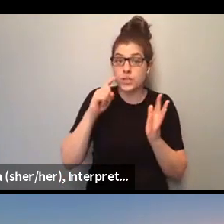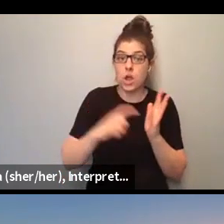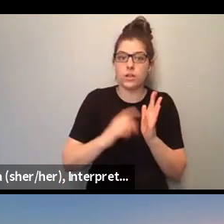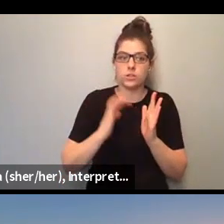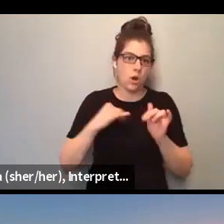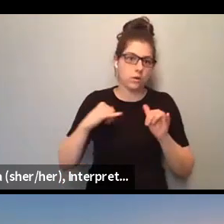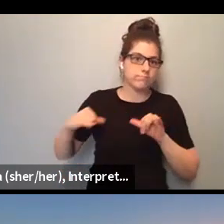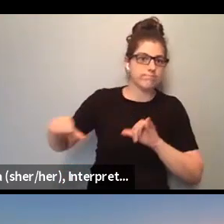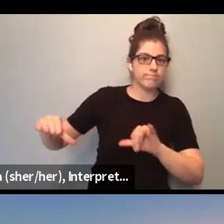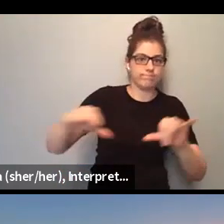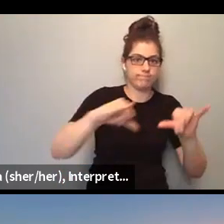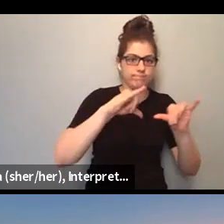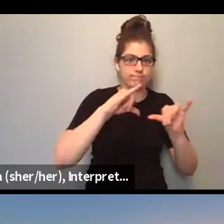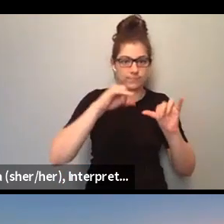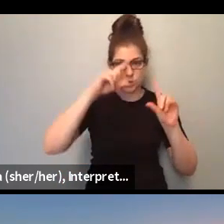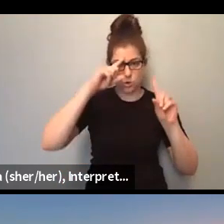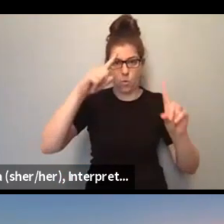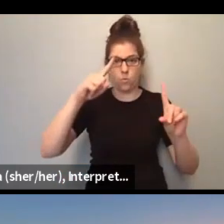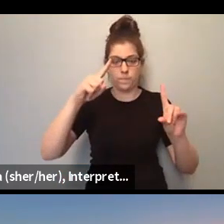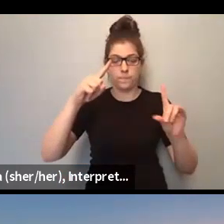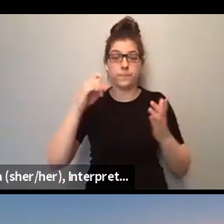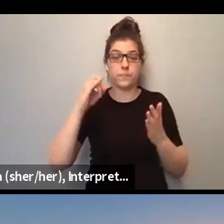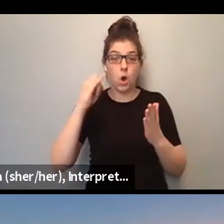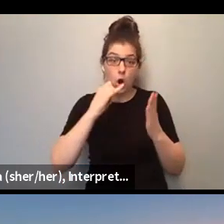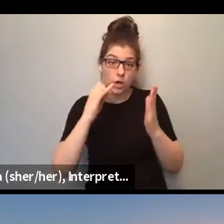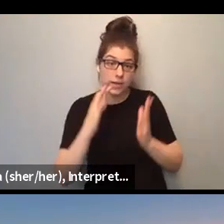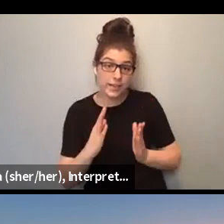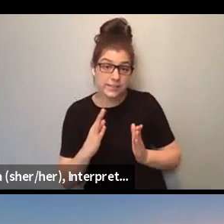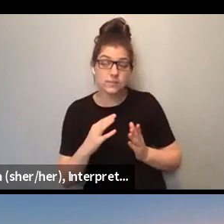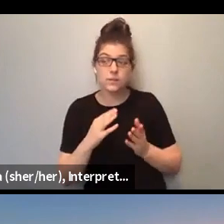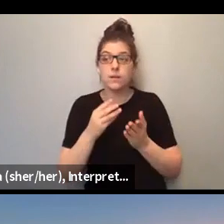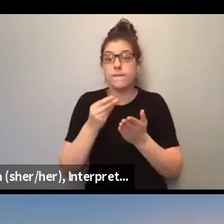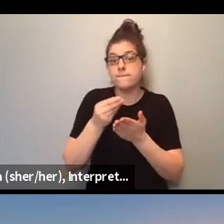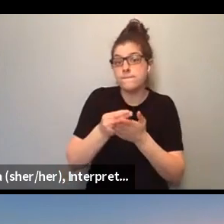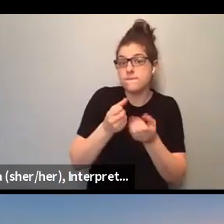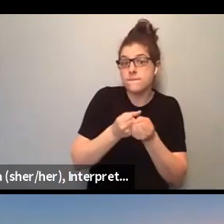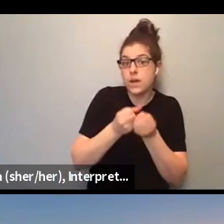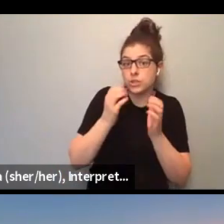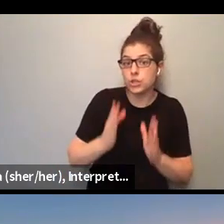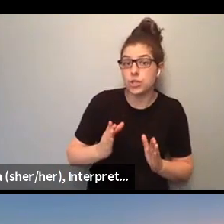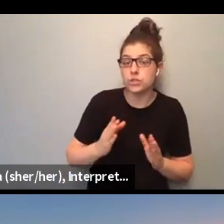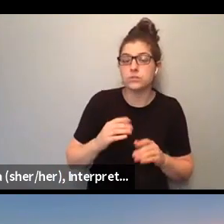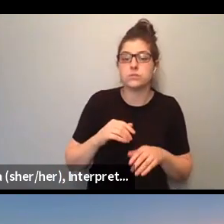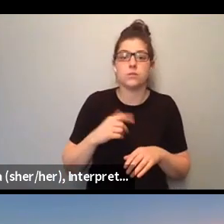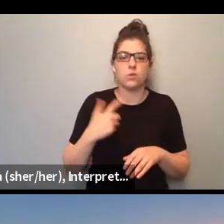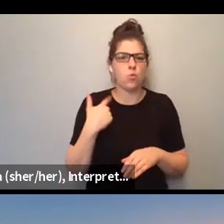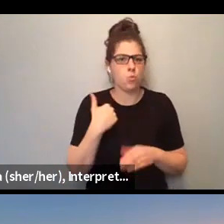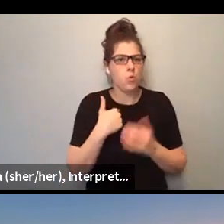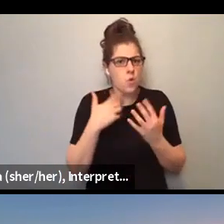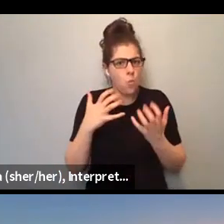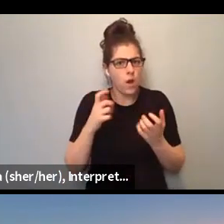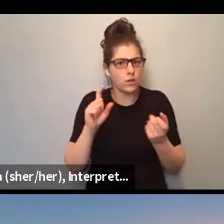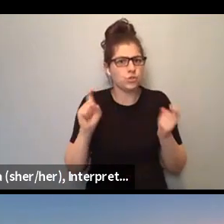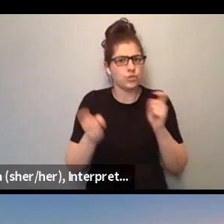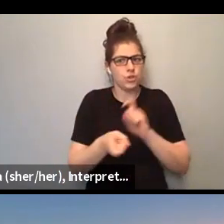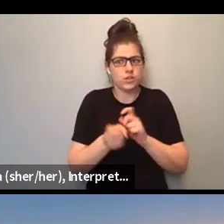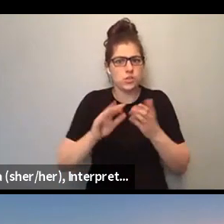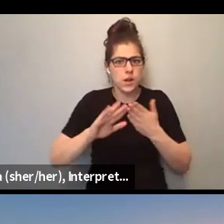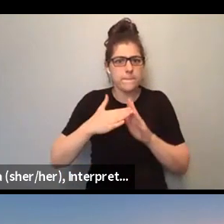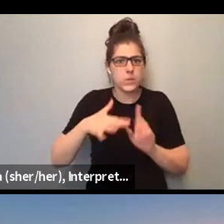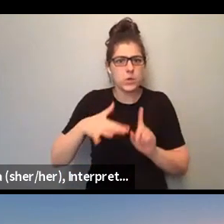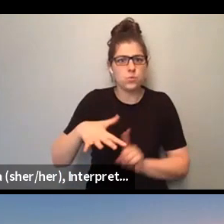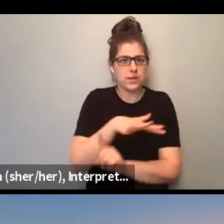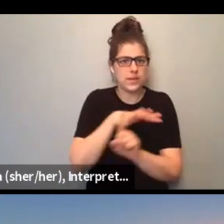artists, presenters, artist managers, funders, and leading transformative change in our communities across